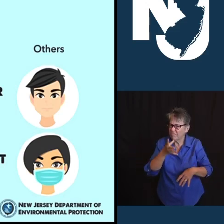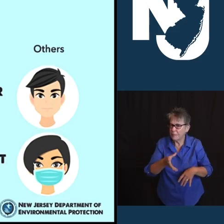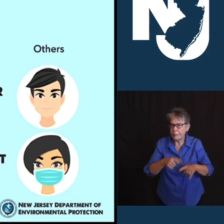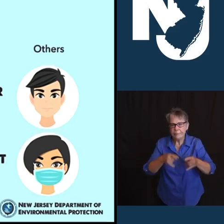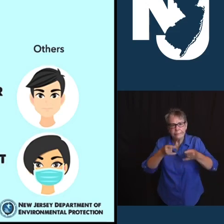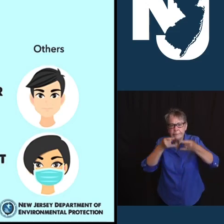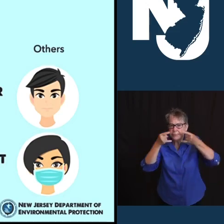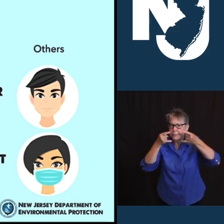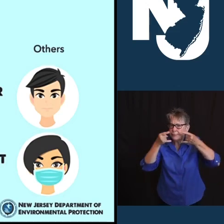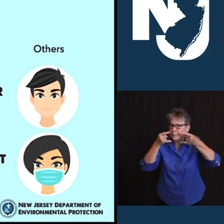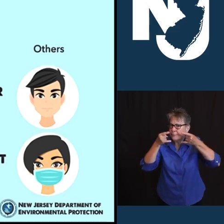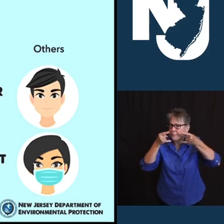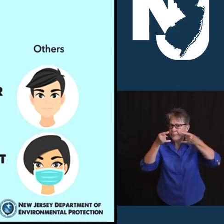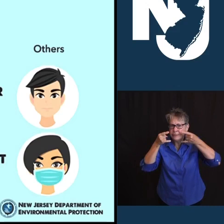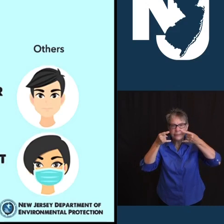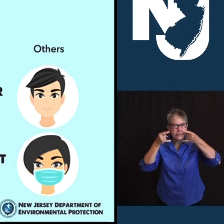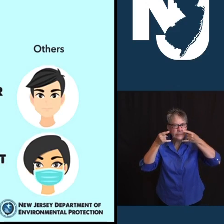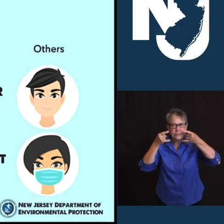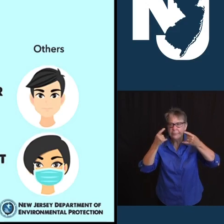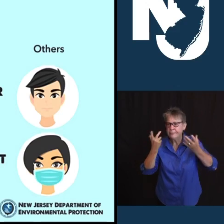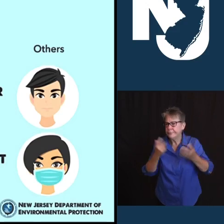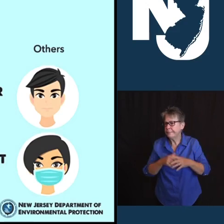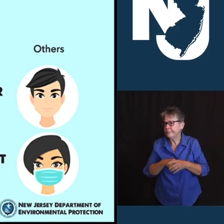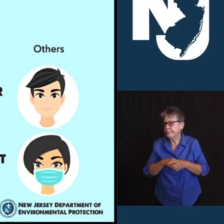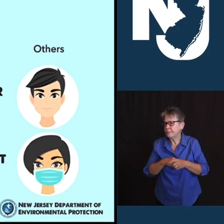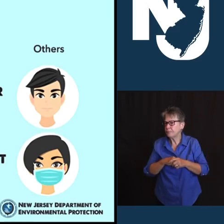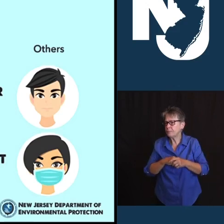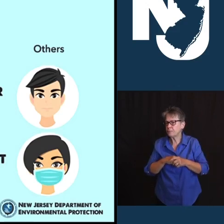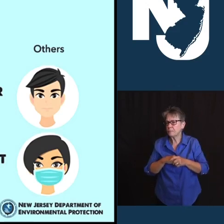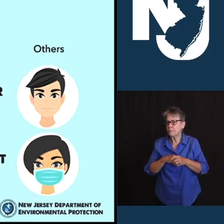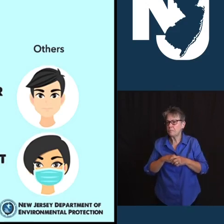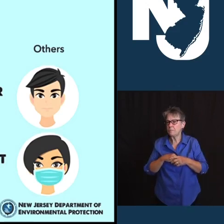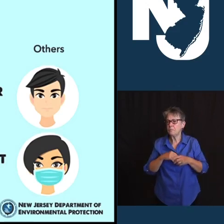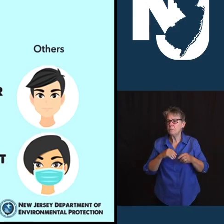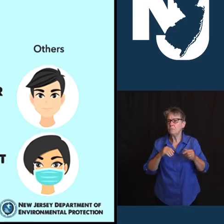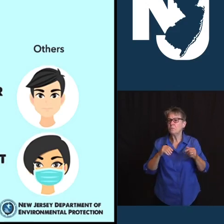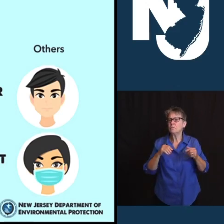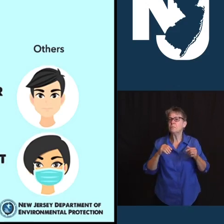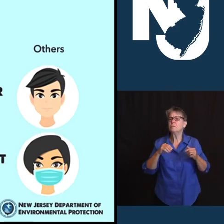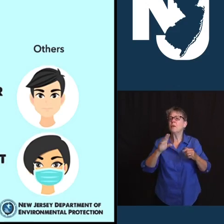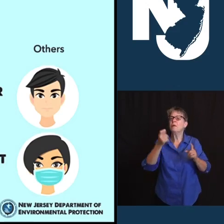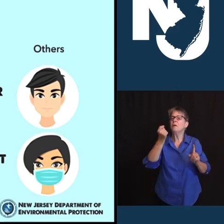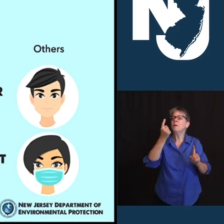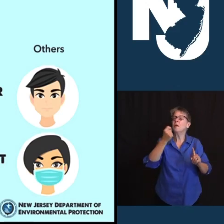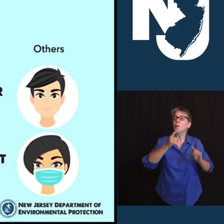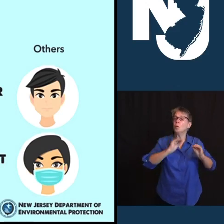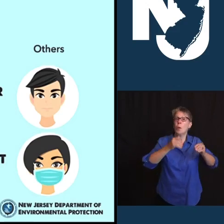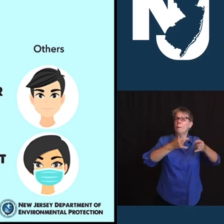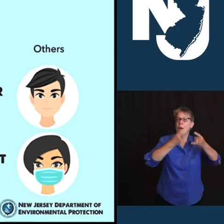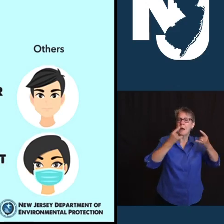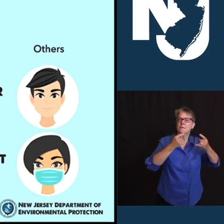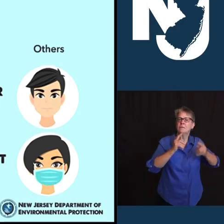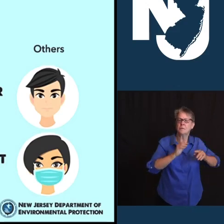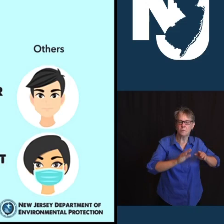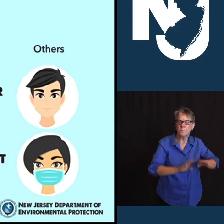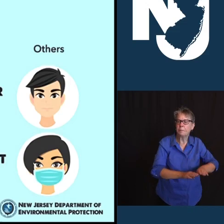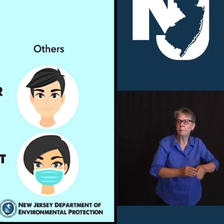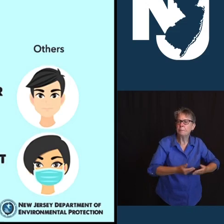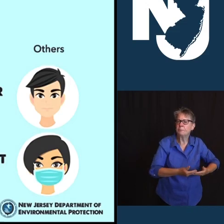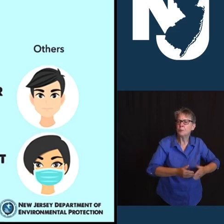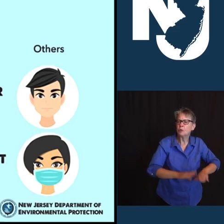for whom an underlying medical condition means wearing a mask would pose a threat to their immediate health and